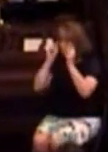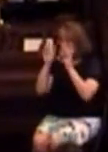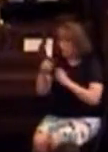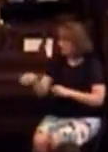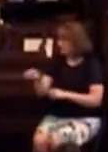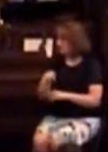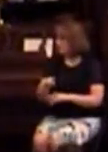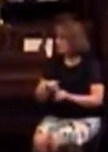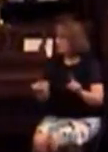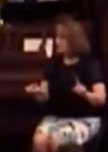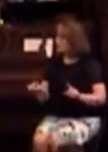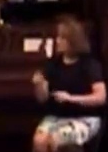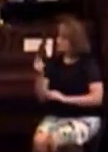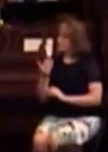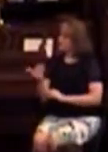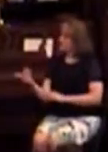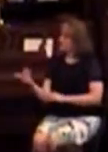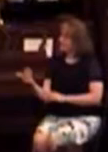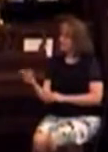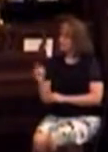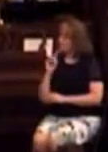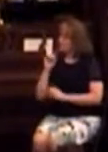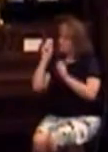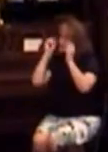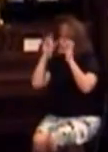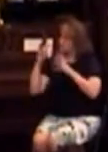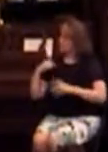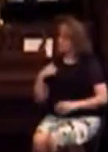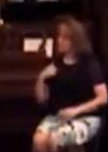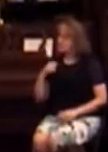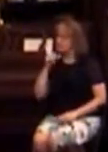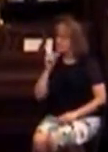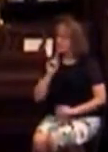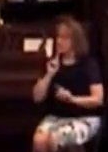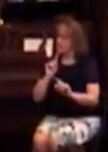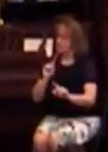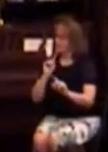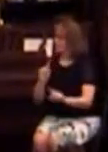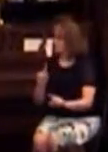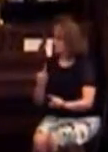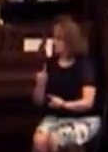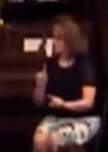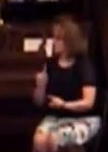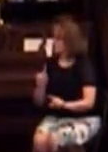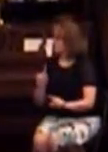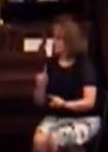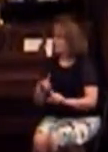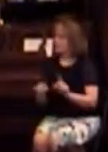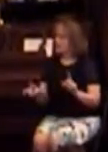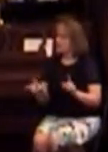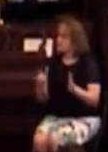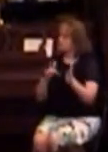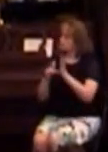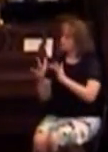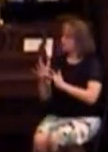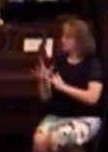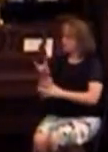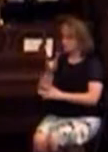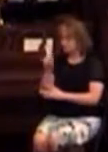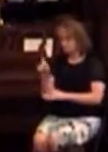out at me was not his answer to the answers, but rather his questions. It says he was sitting among the religious